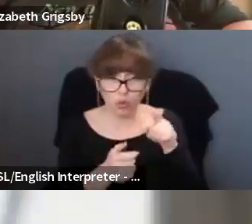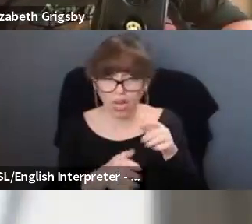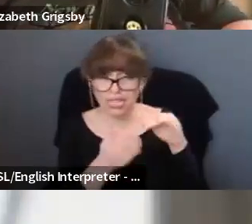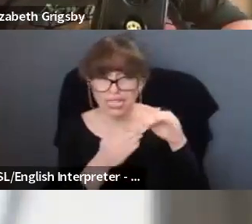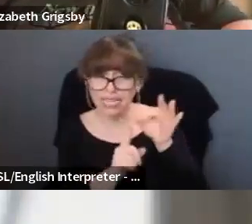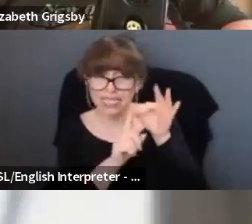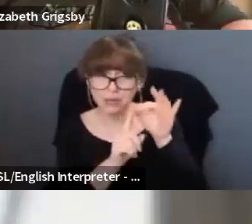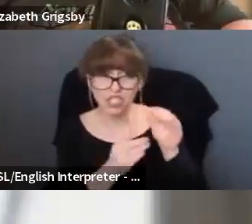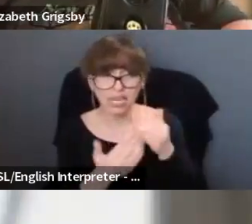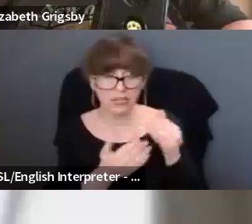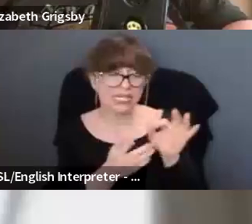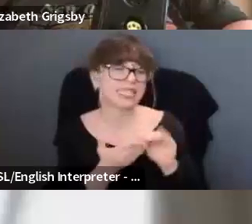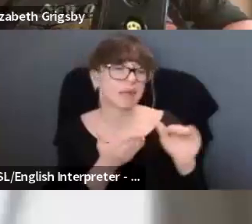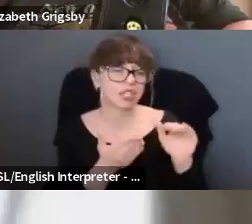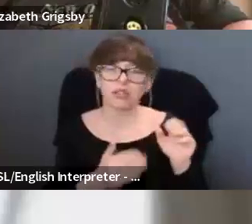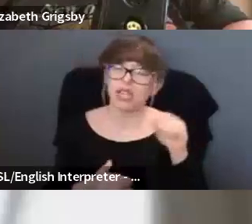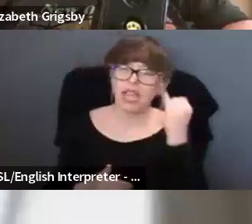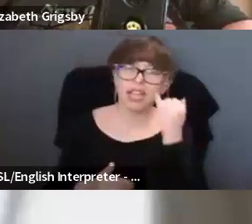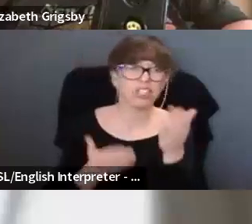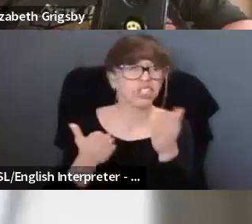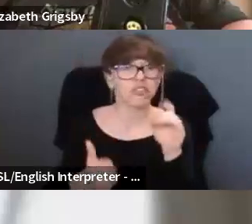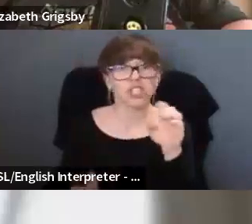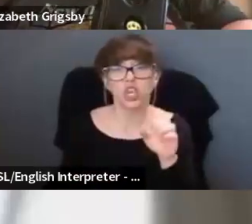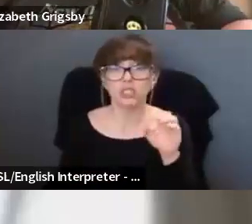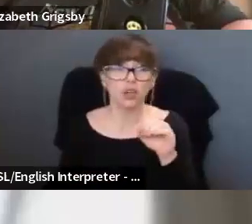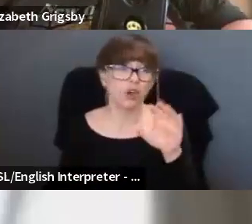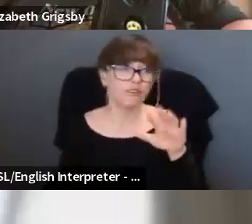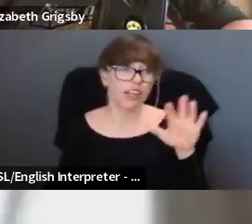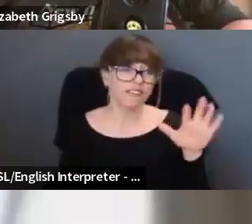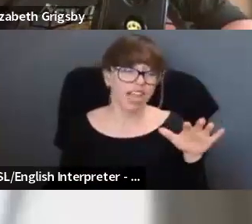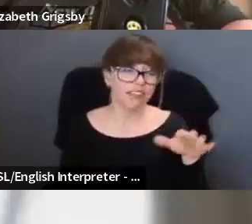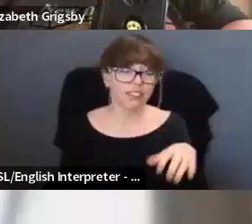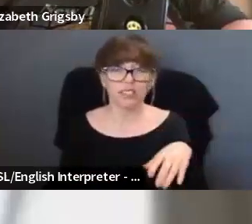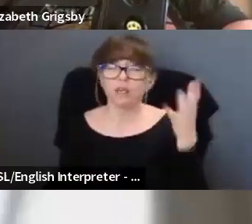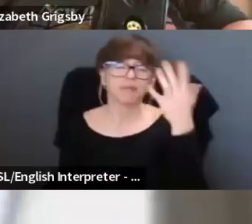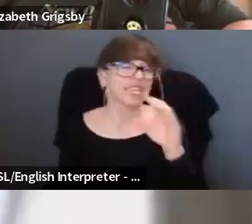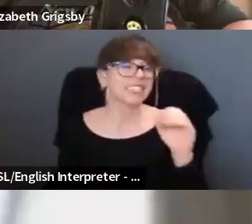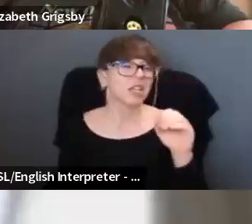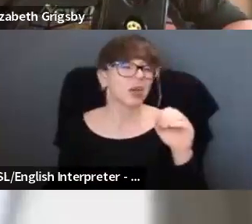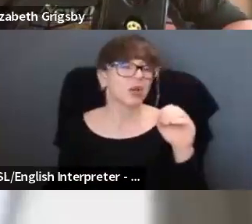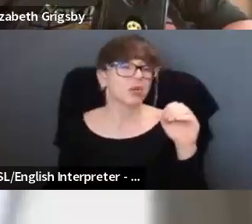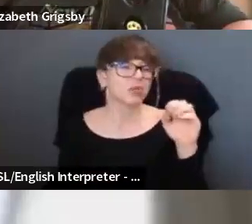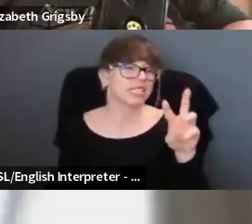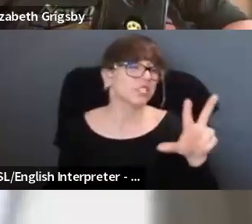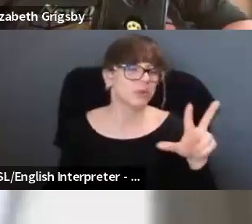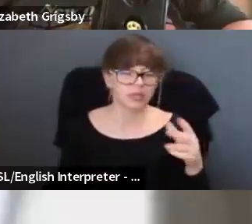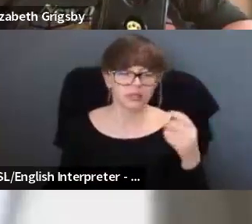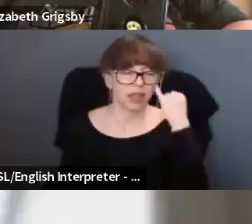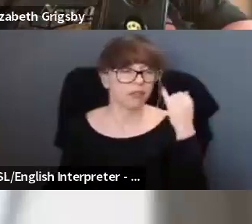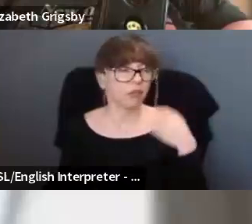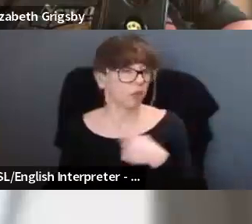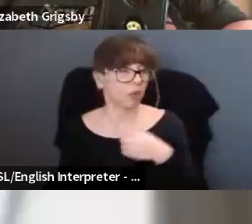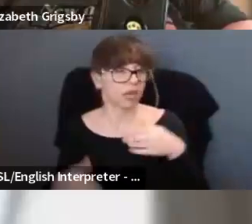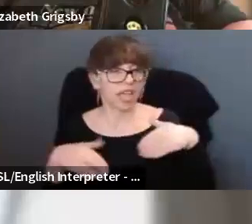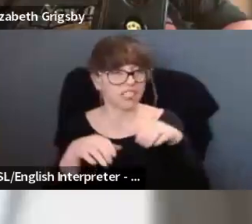like a service code 055 provider, service code 063 provider, for example, and we haven't even done any